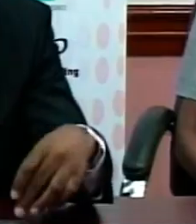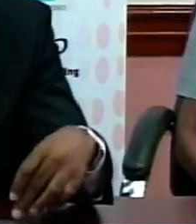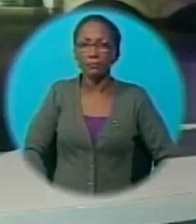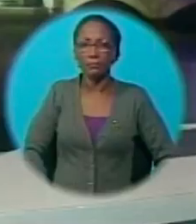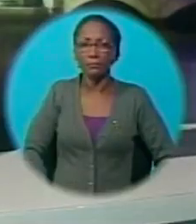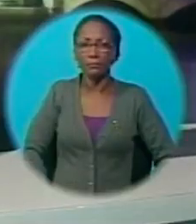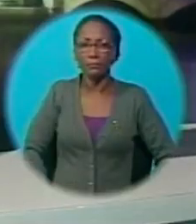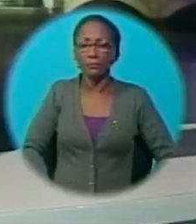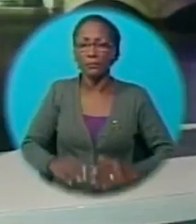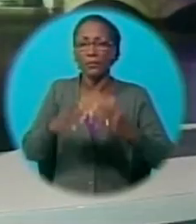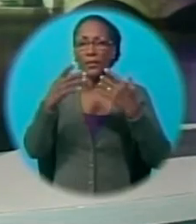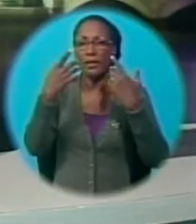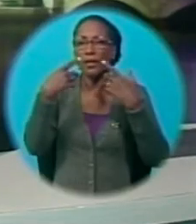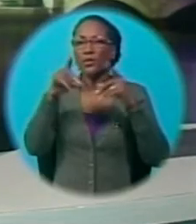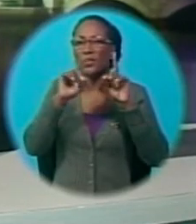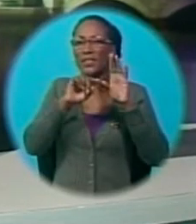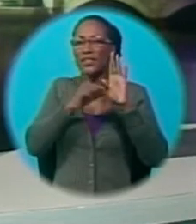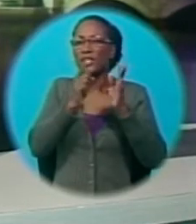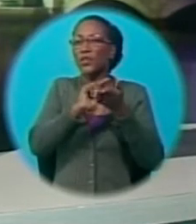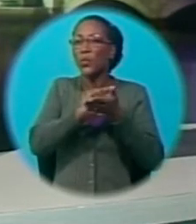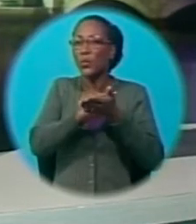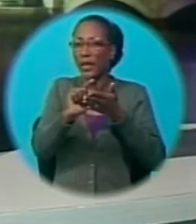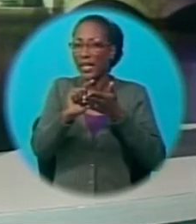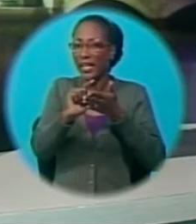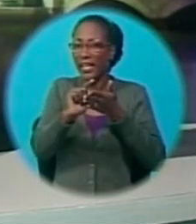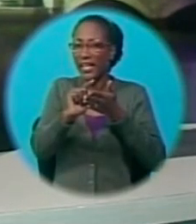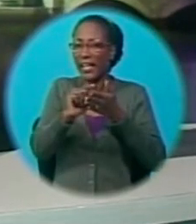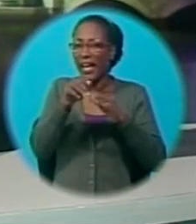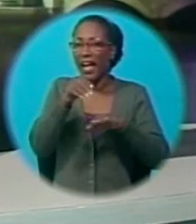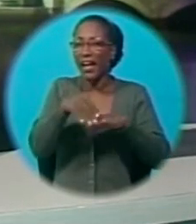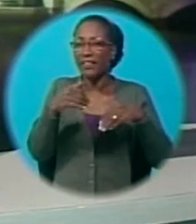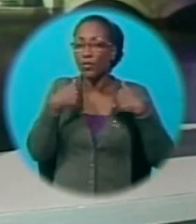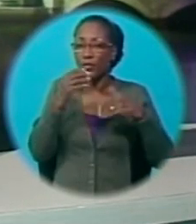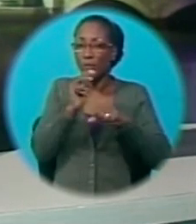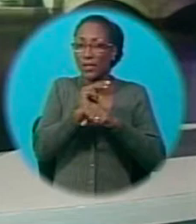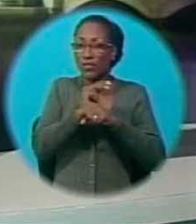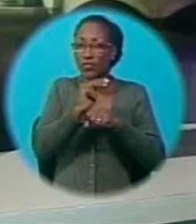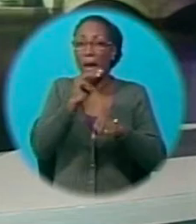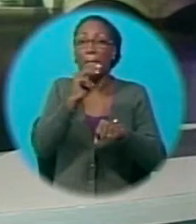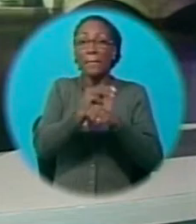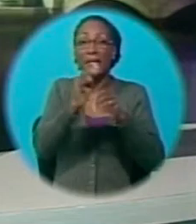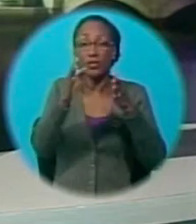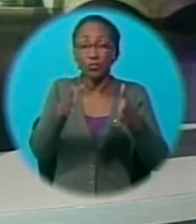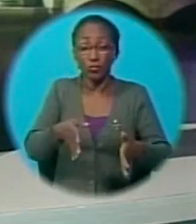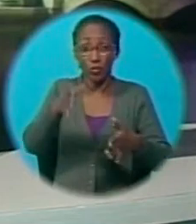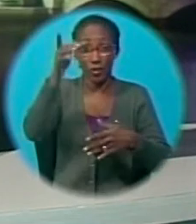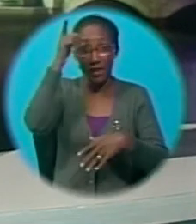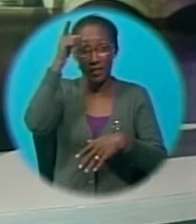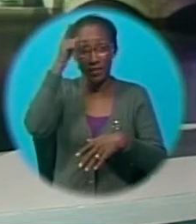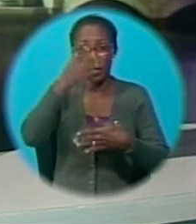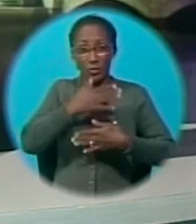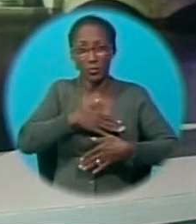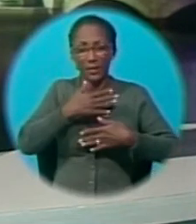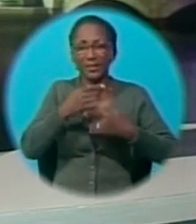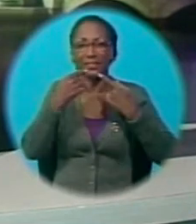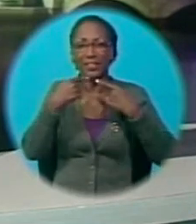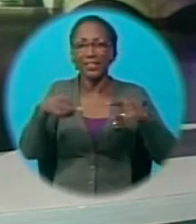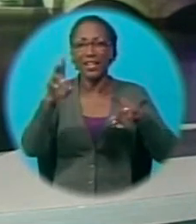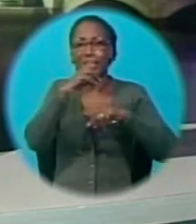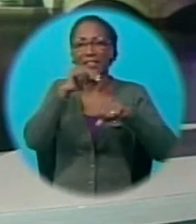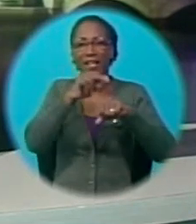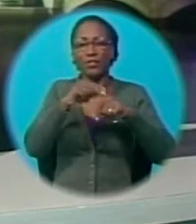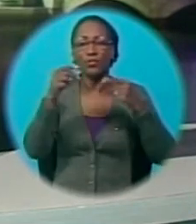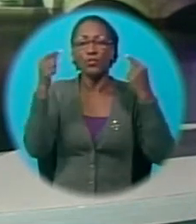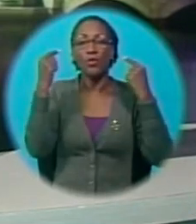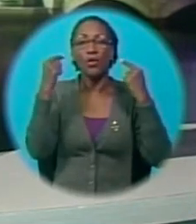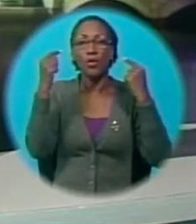volunteers. Well, during the launch of the week at the Youth Ministry, Minister Lashley was pleased to announce the National Youth Consultation slated